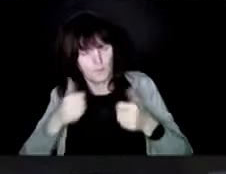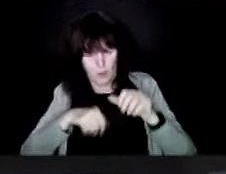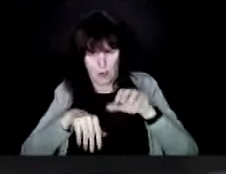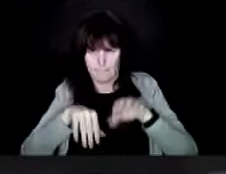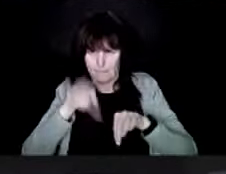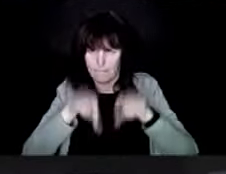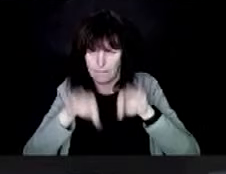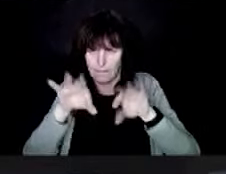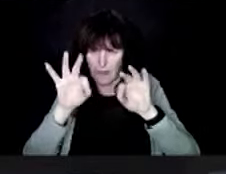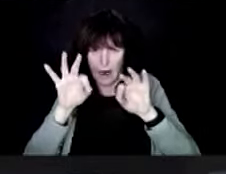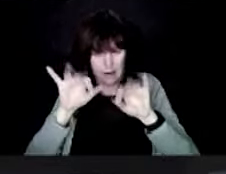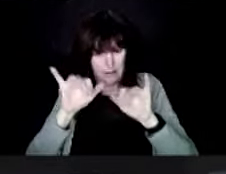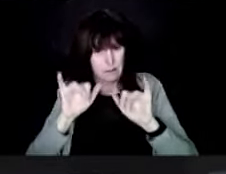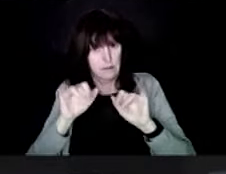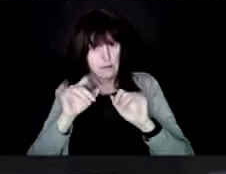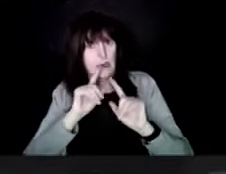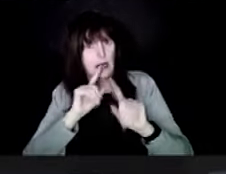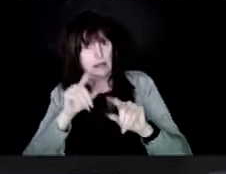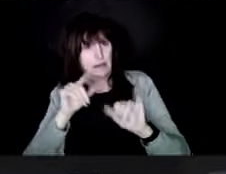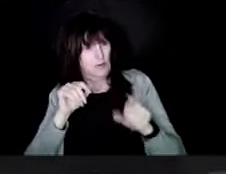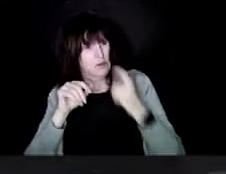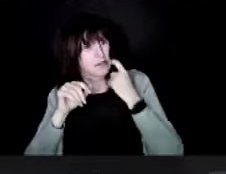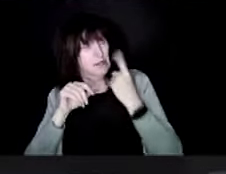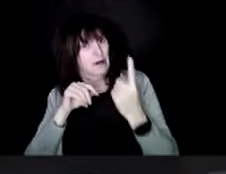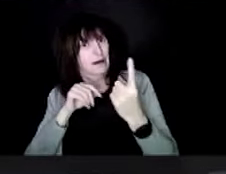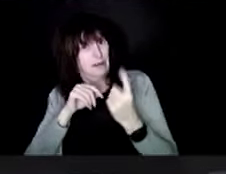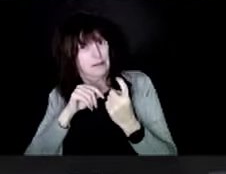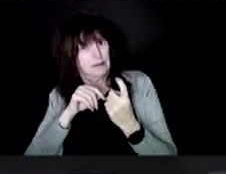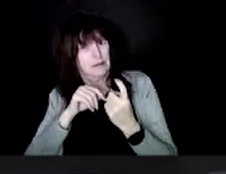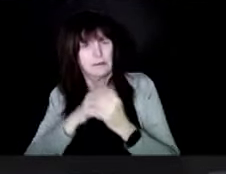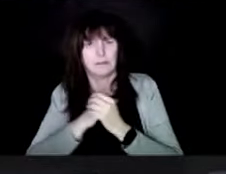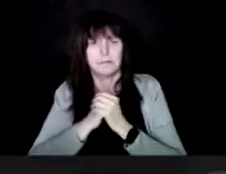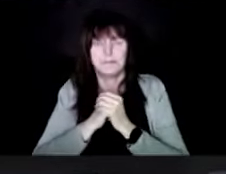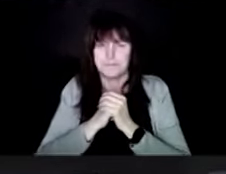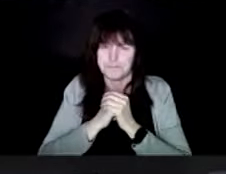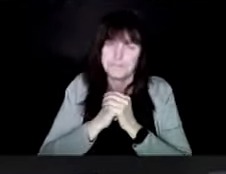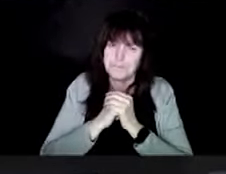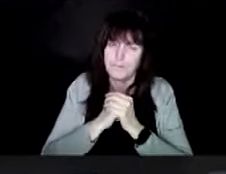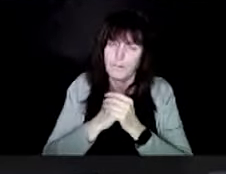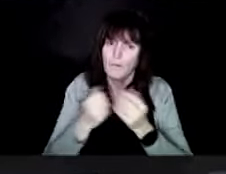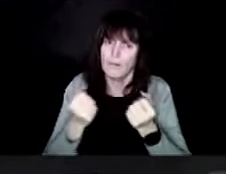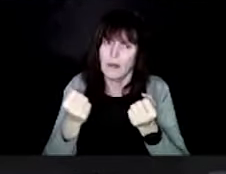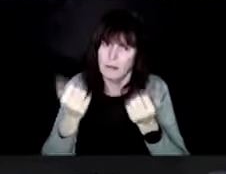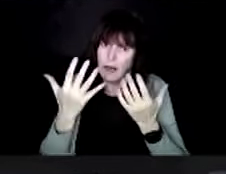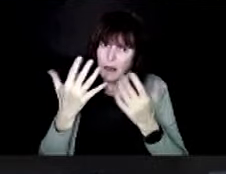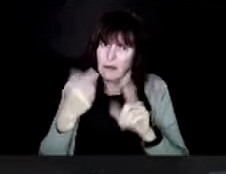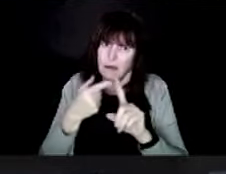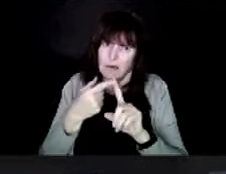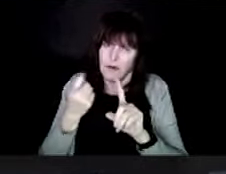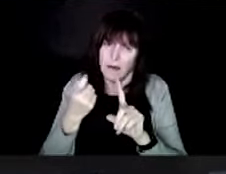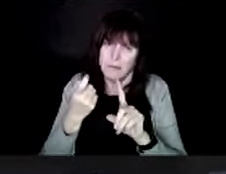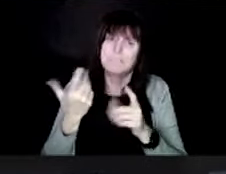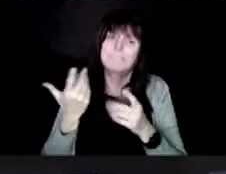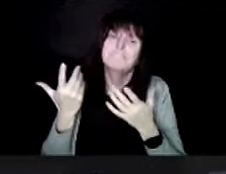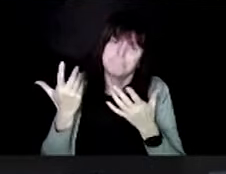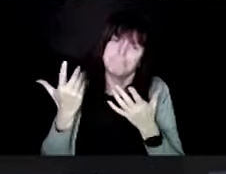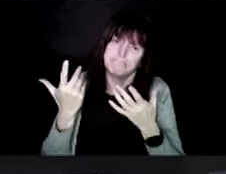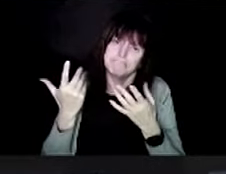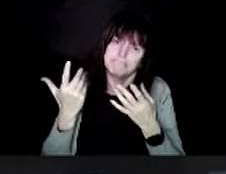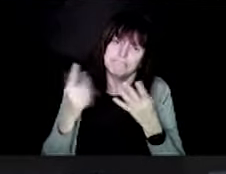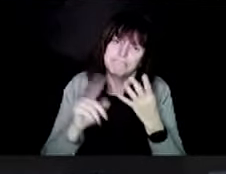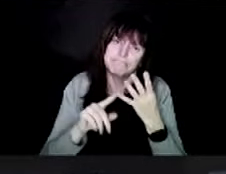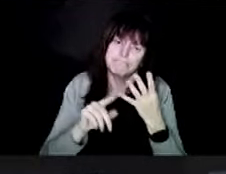Many will be from the previous Delta wave that had severe virulence